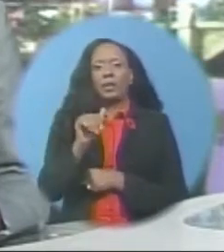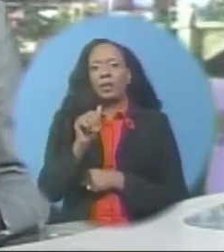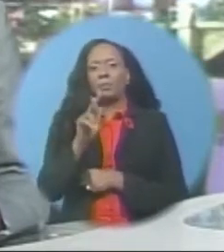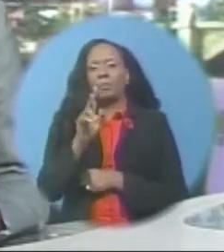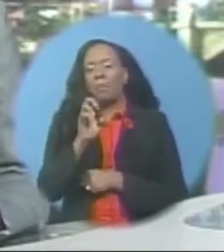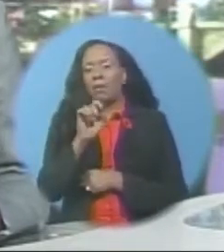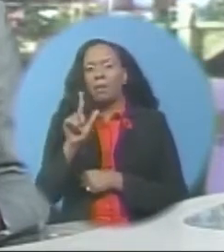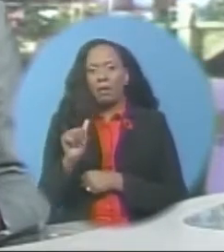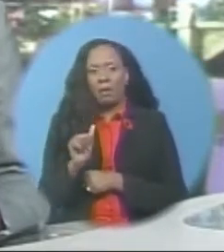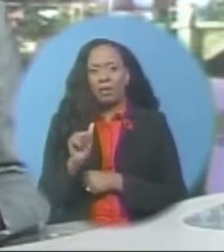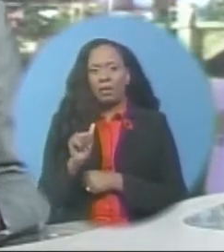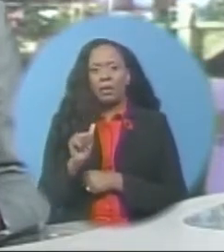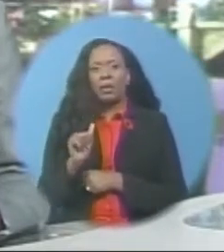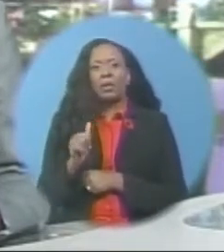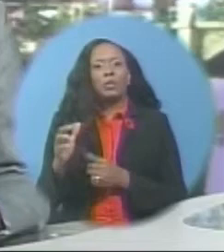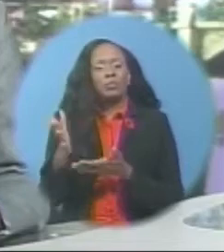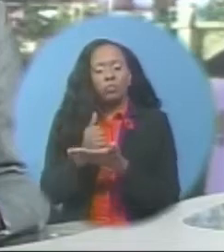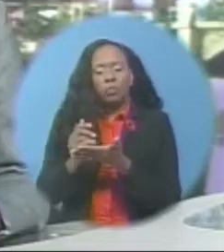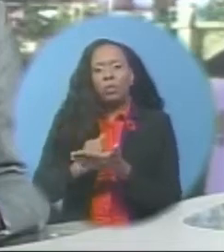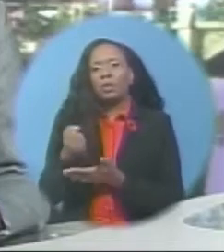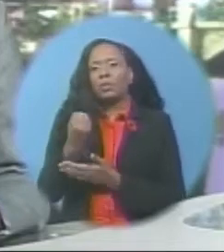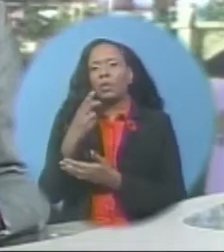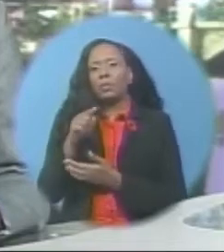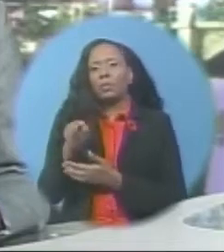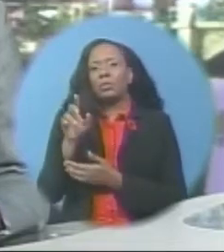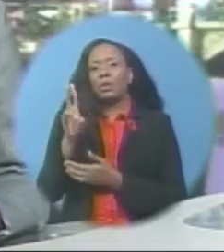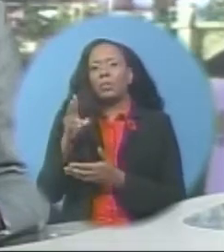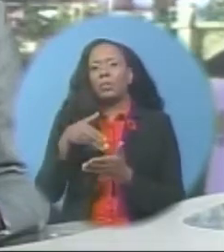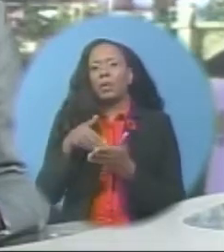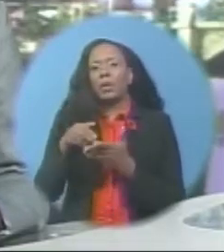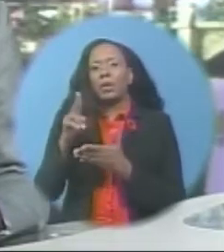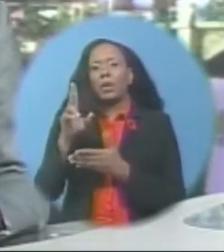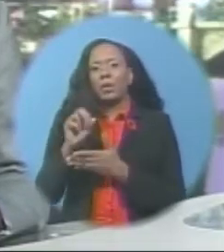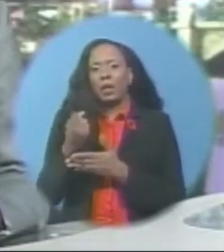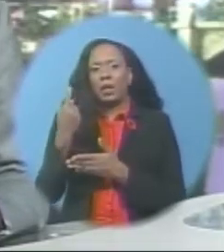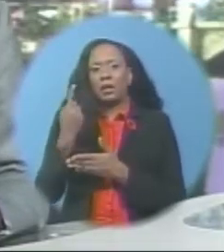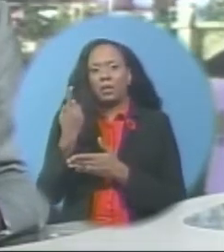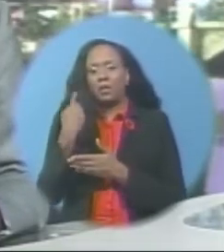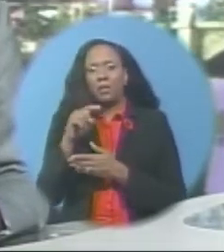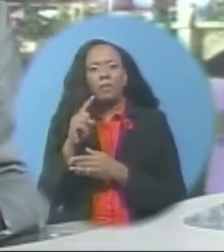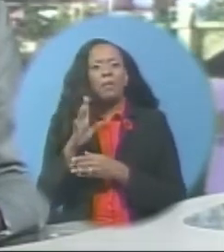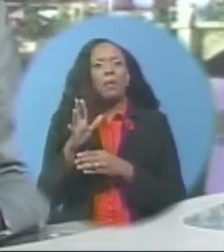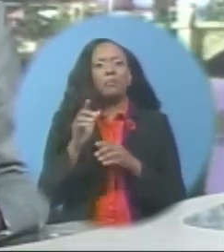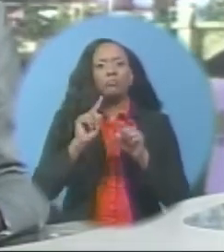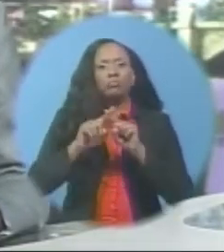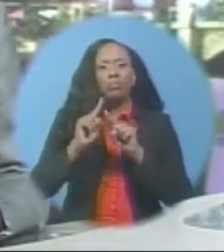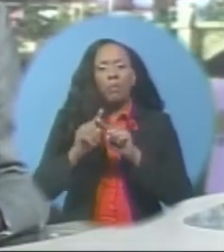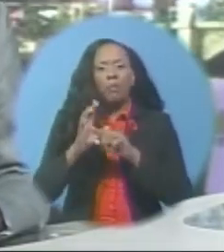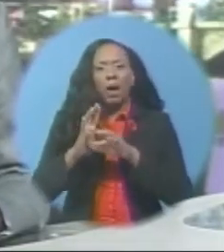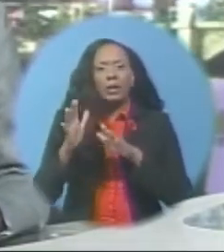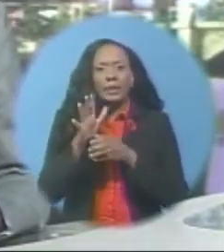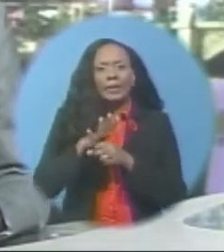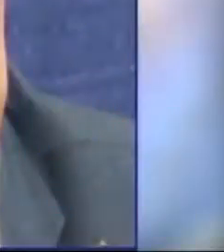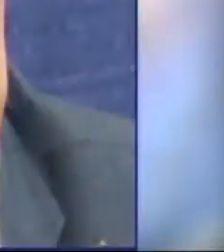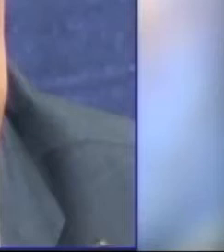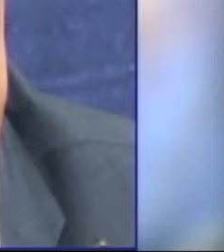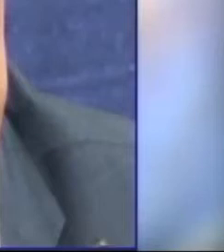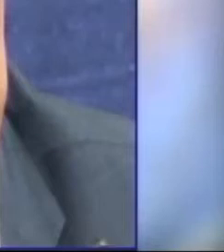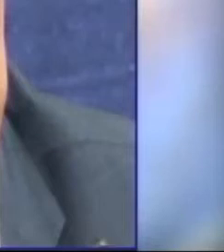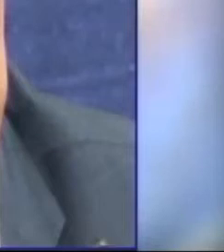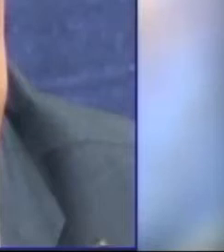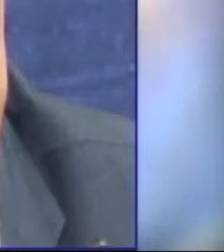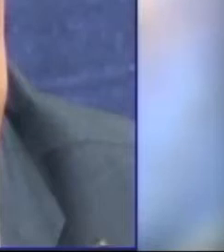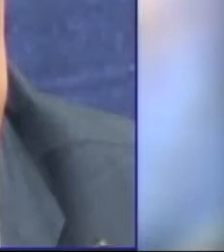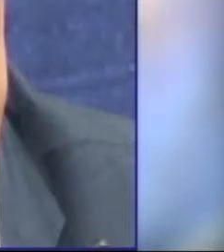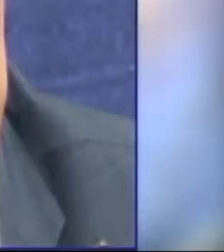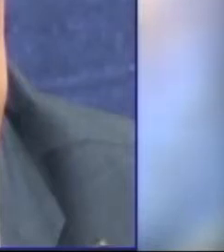generated about $12.7 million US in income for the local economy across the sector. We are projecting the